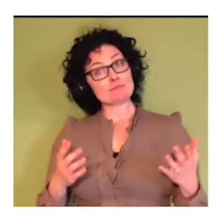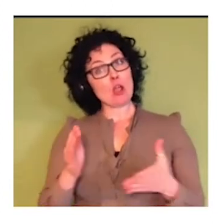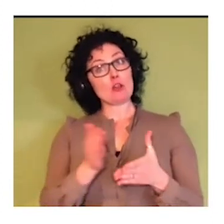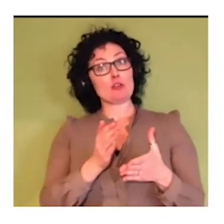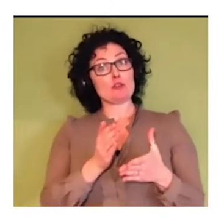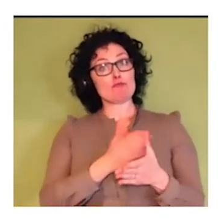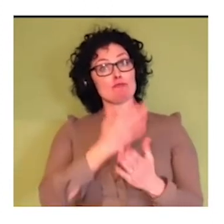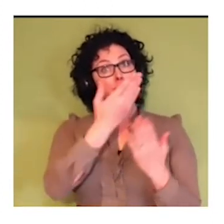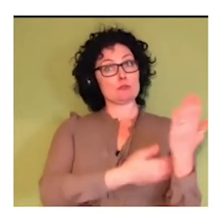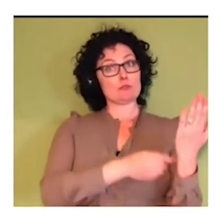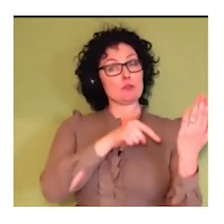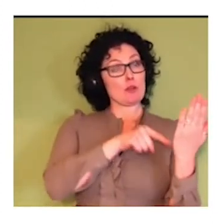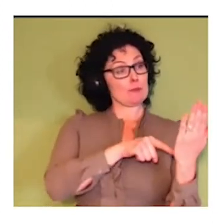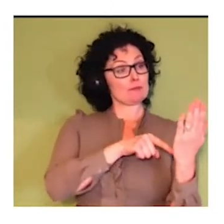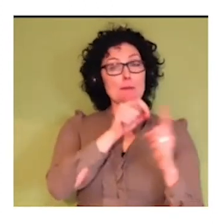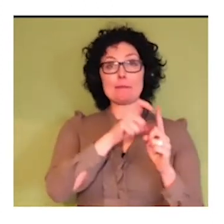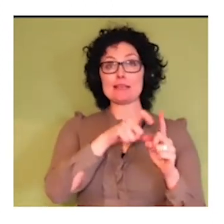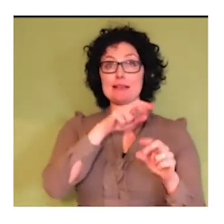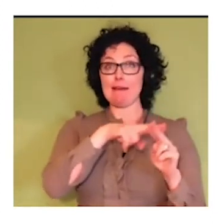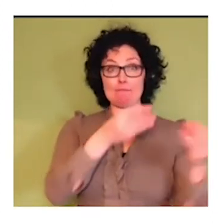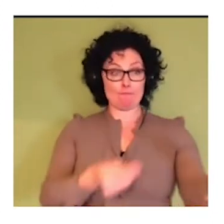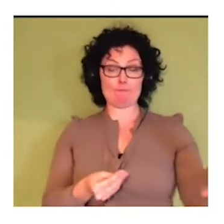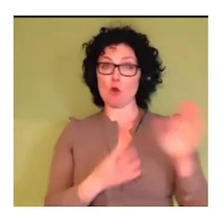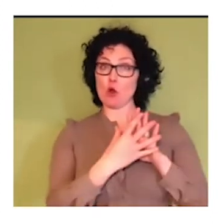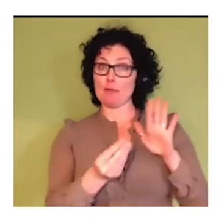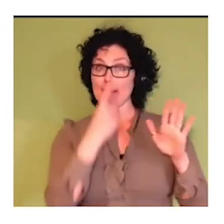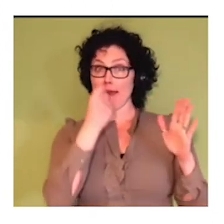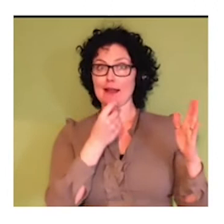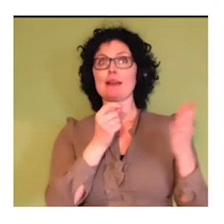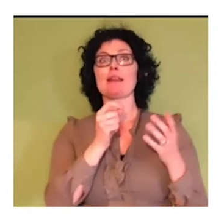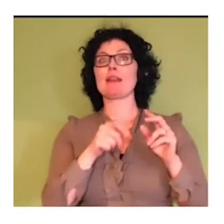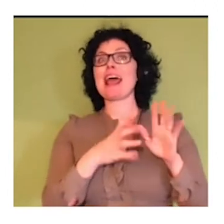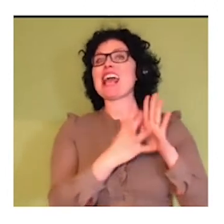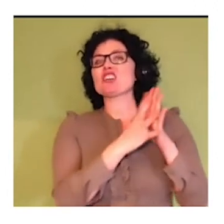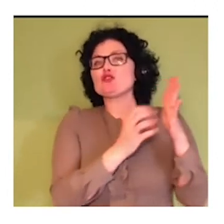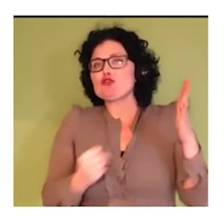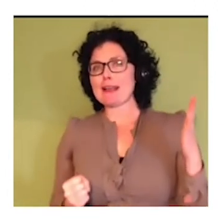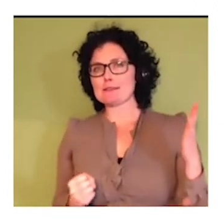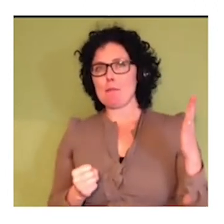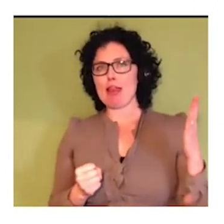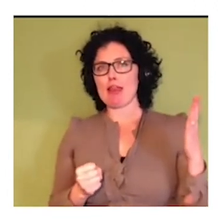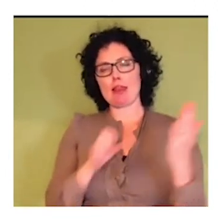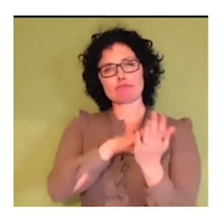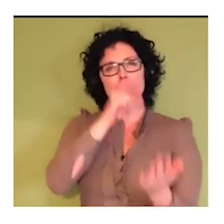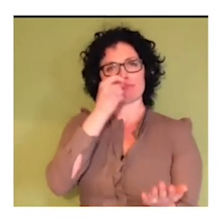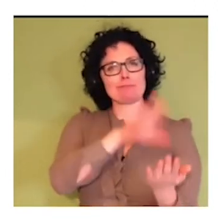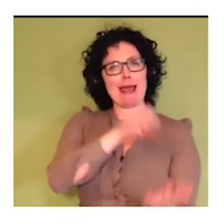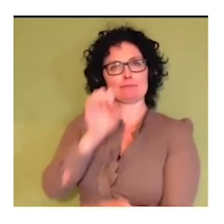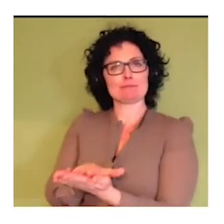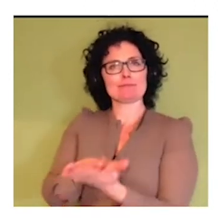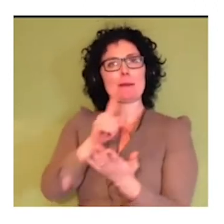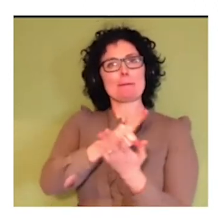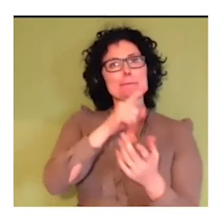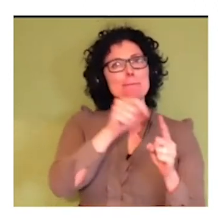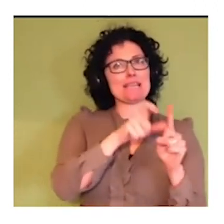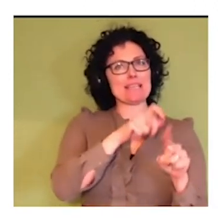in a PDF, as it's an extractable PDF rather than just an image PDF, it should be